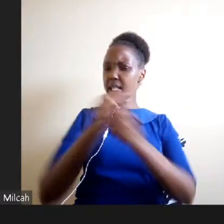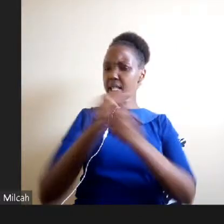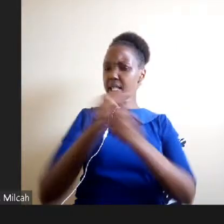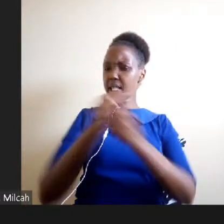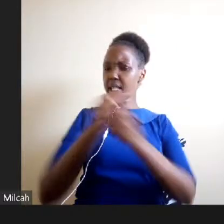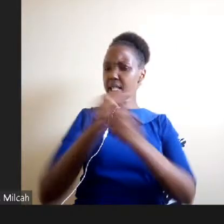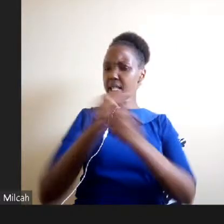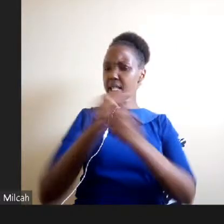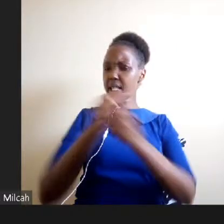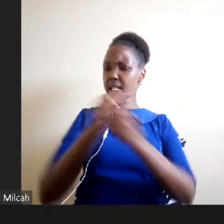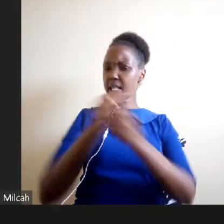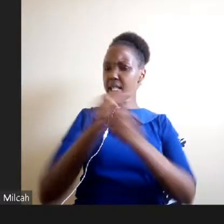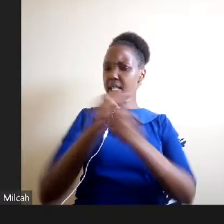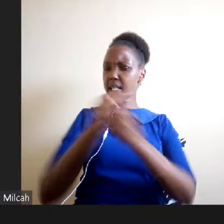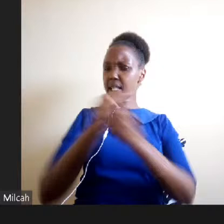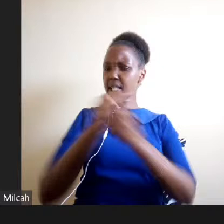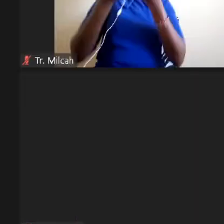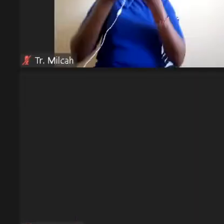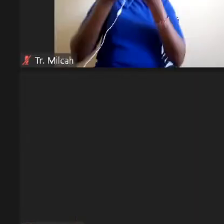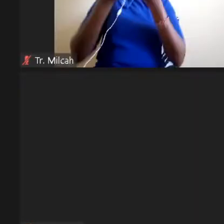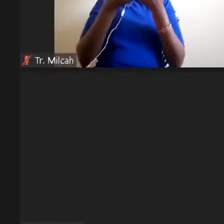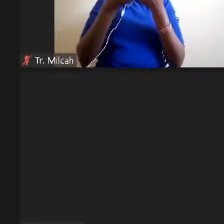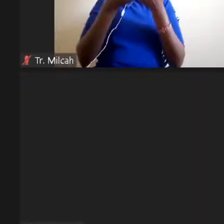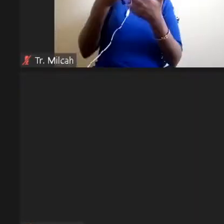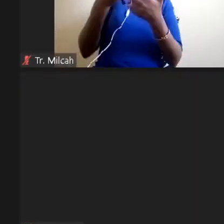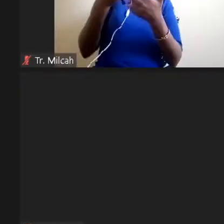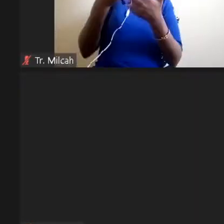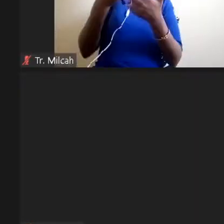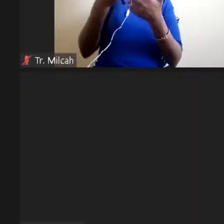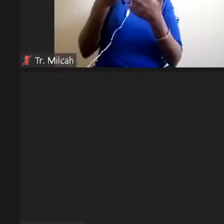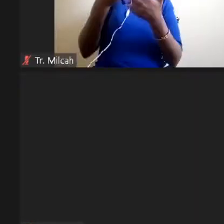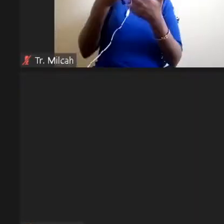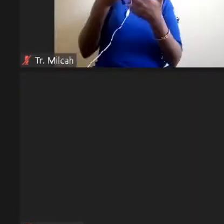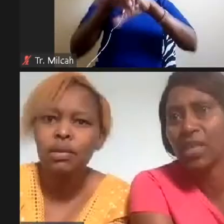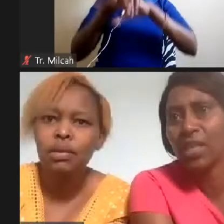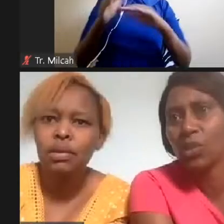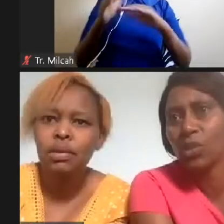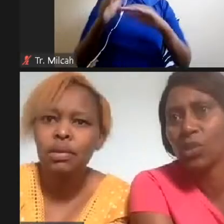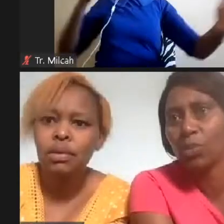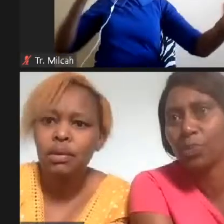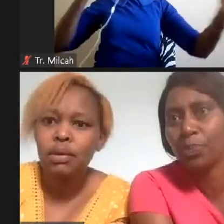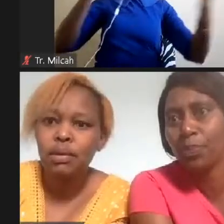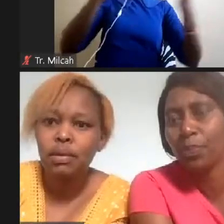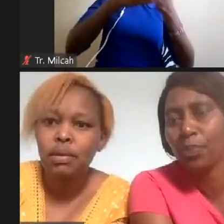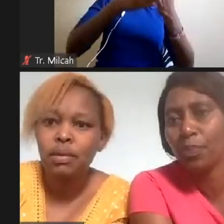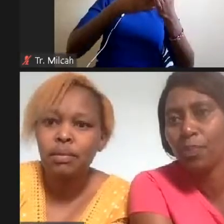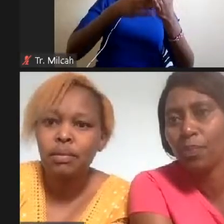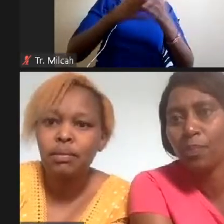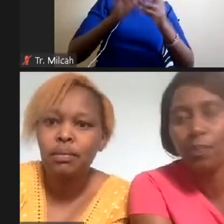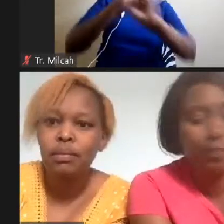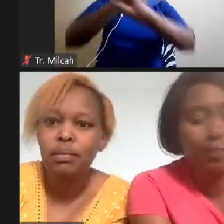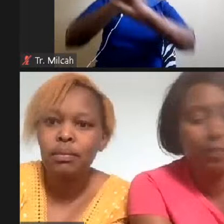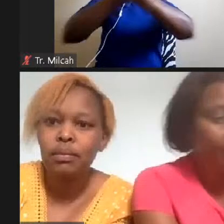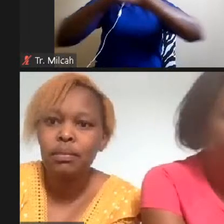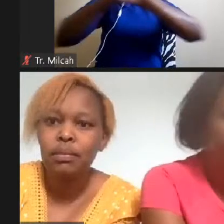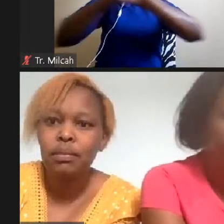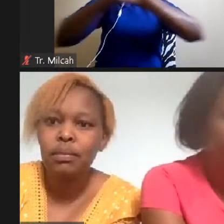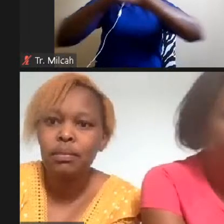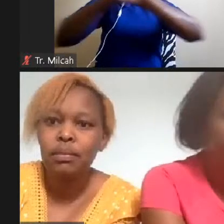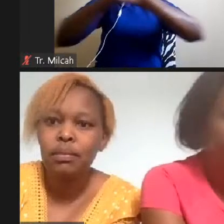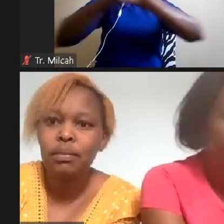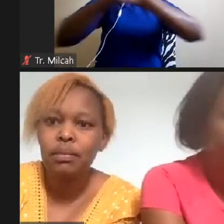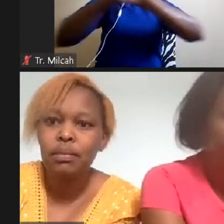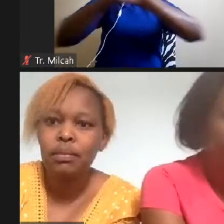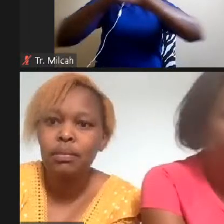of helping us filter content is the fact that it helps us lock the safe search so that our children are not able